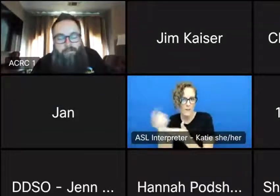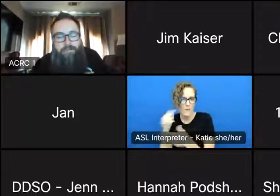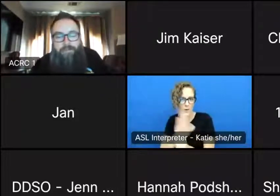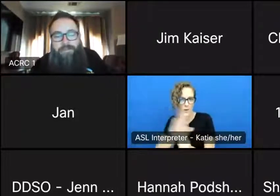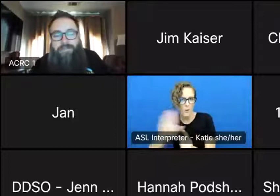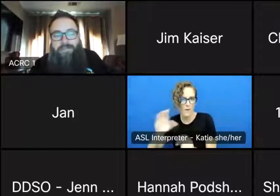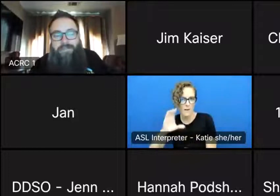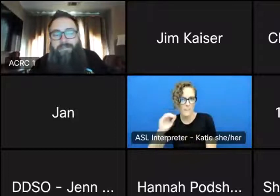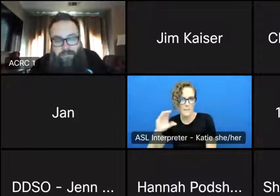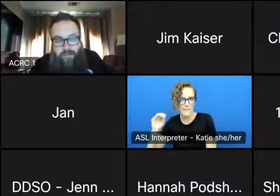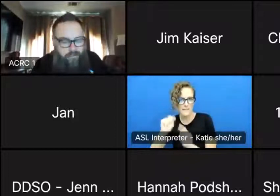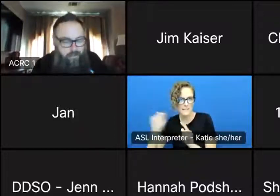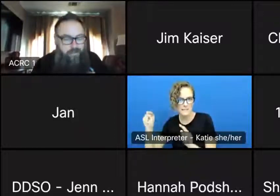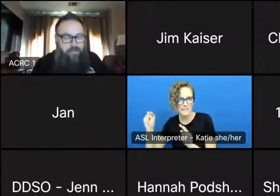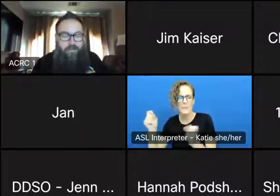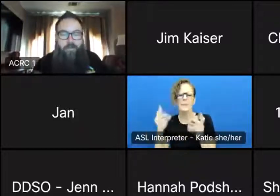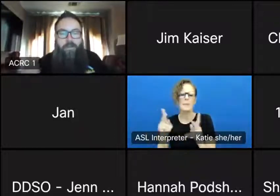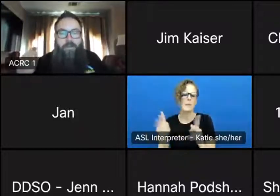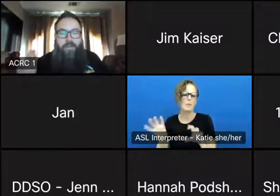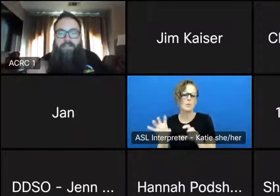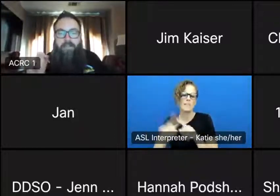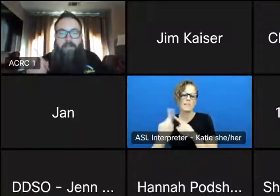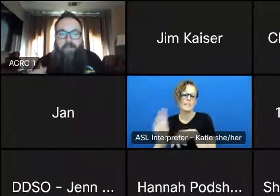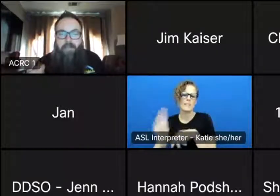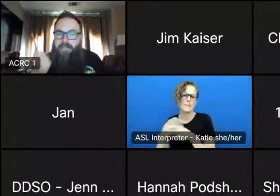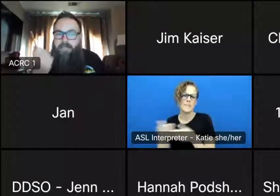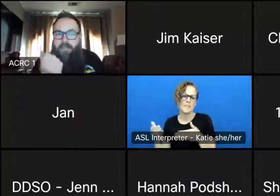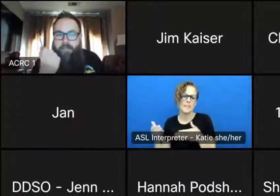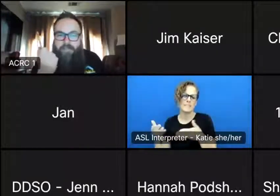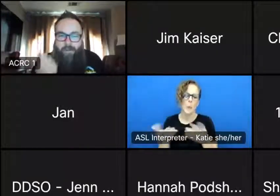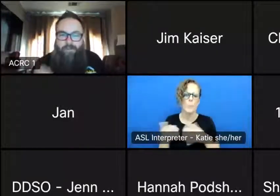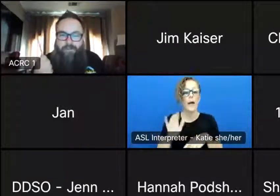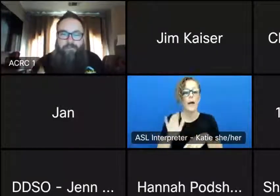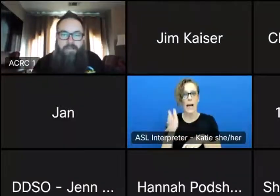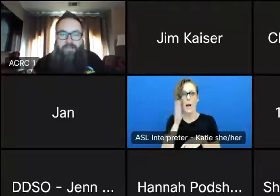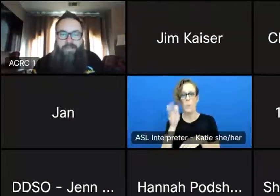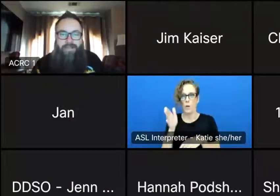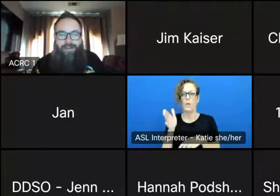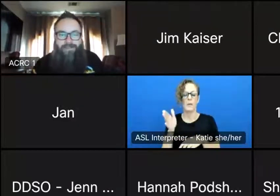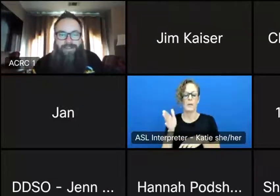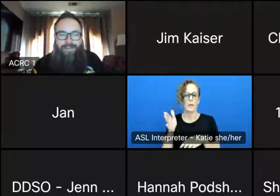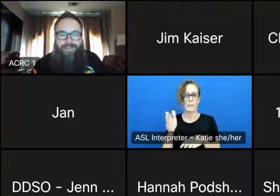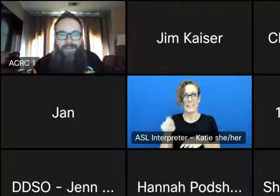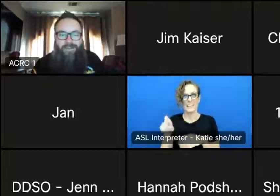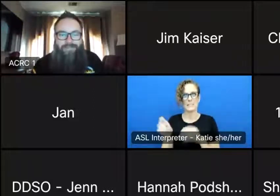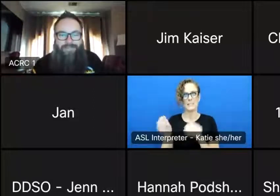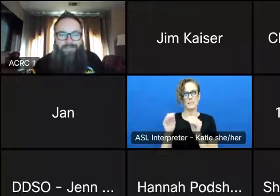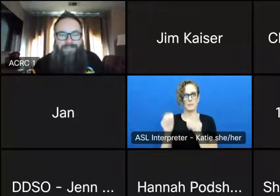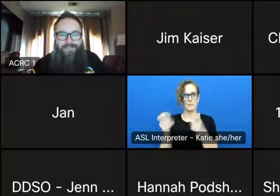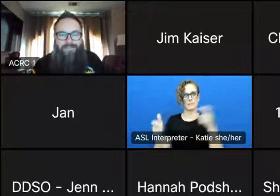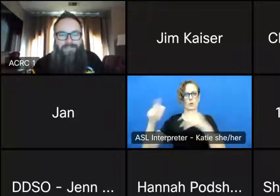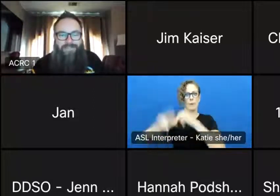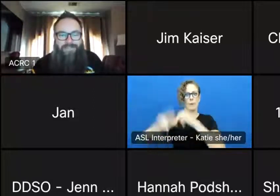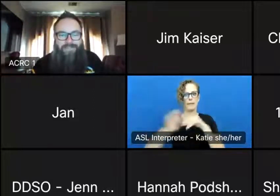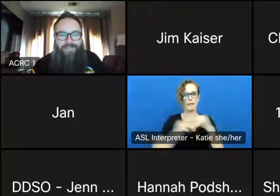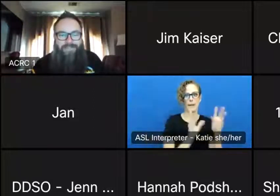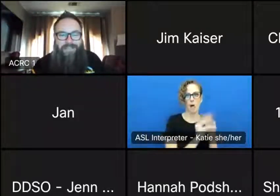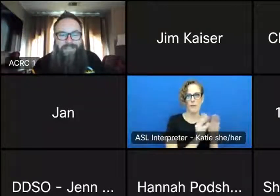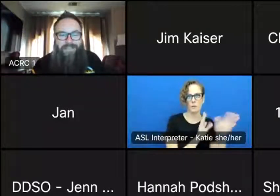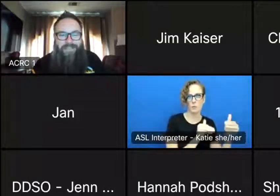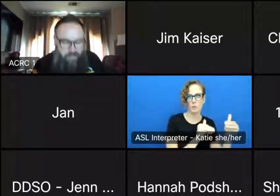a job fair where you don't have SMUD right next to you and you don't have Amazon right next to you, but instead people